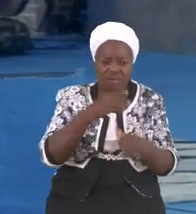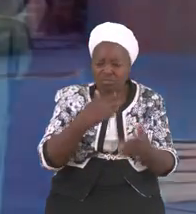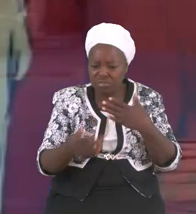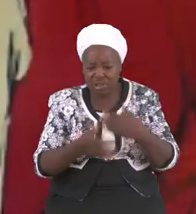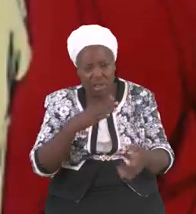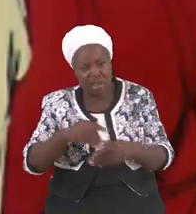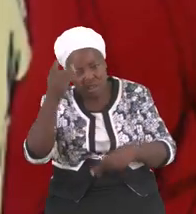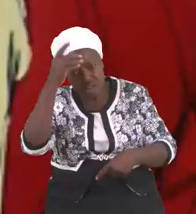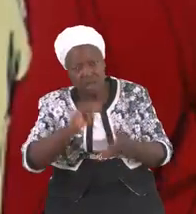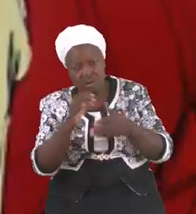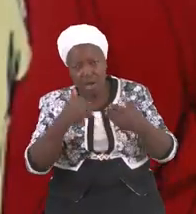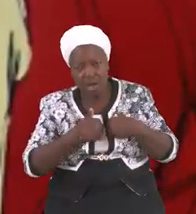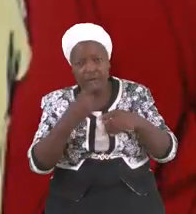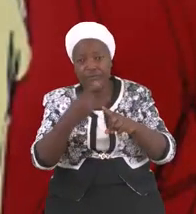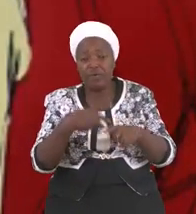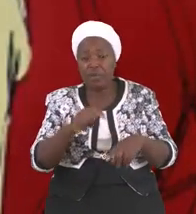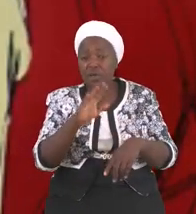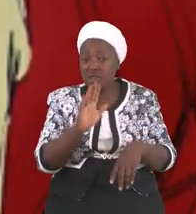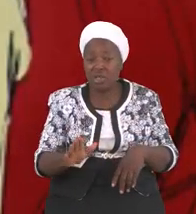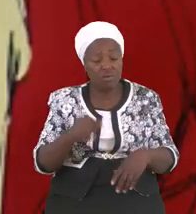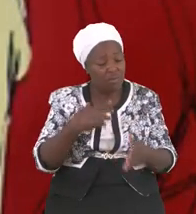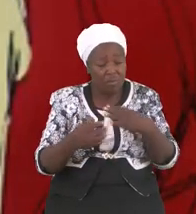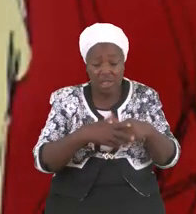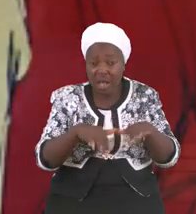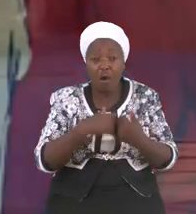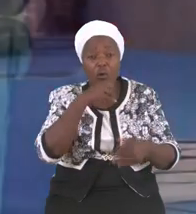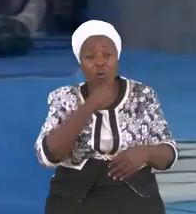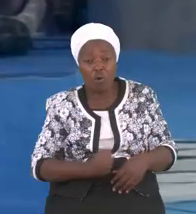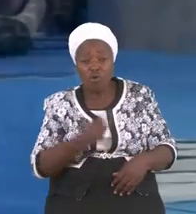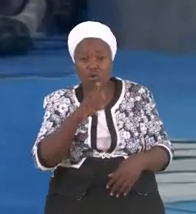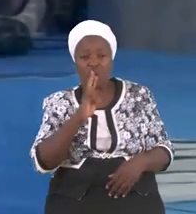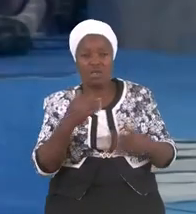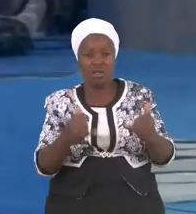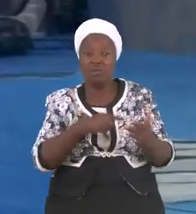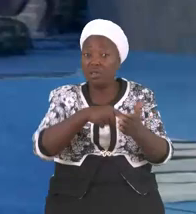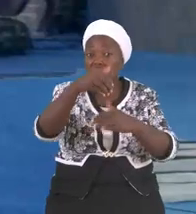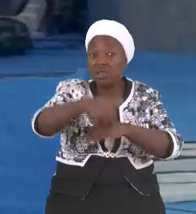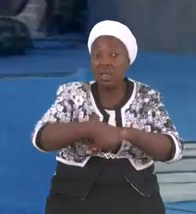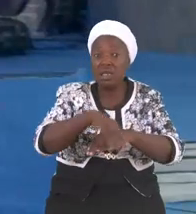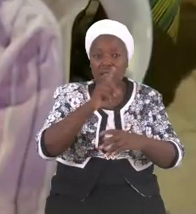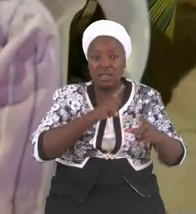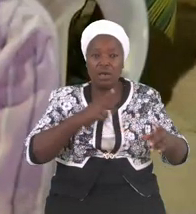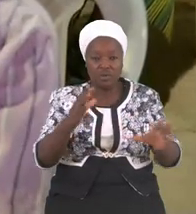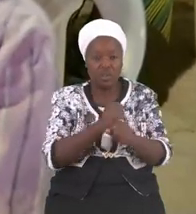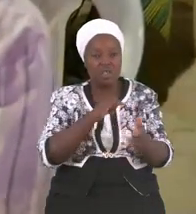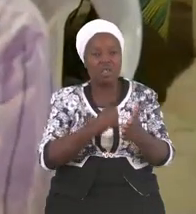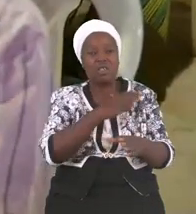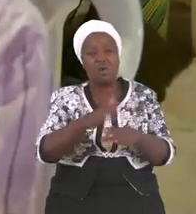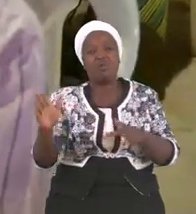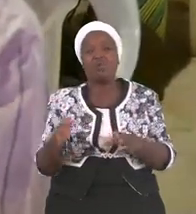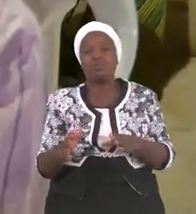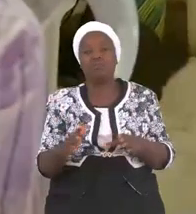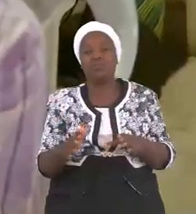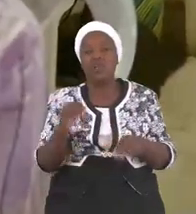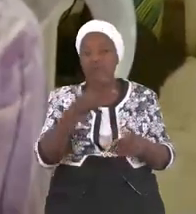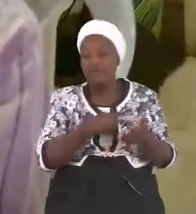a child. No matter how old you are now, tonight, the Lord will take it away. In verse